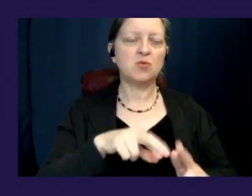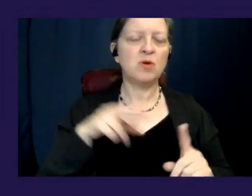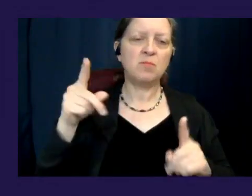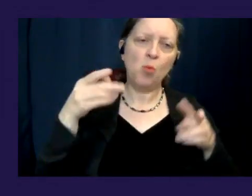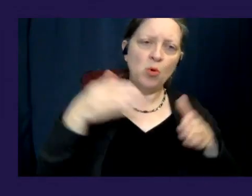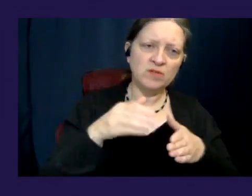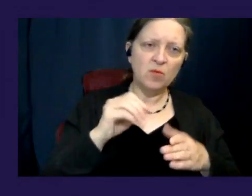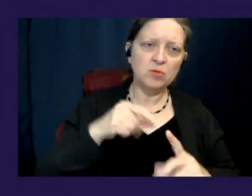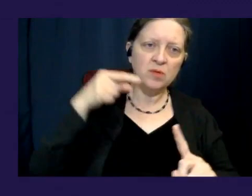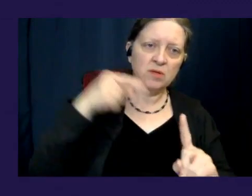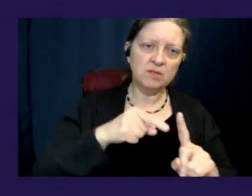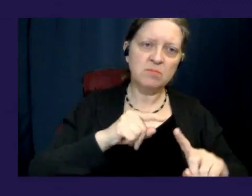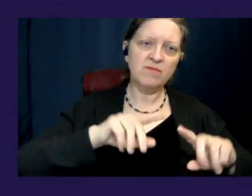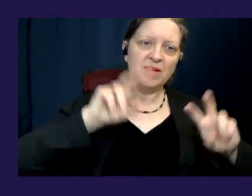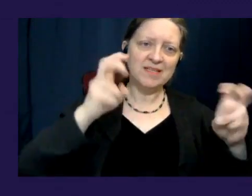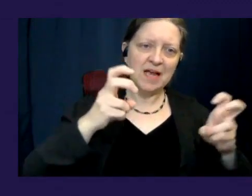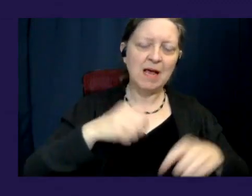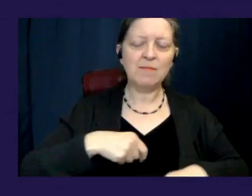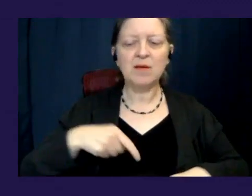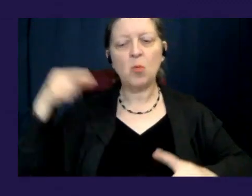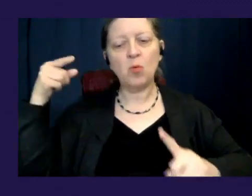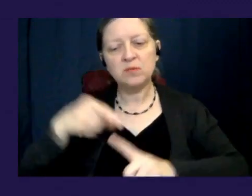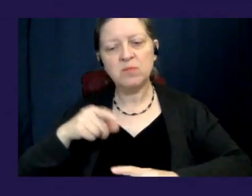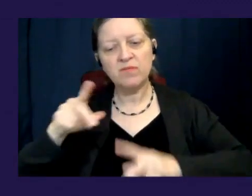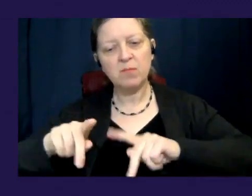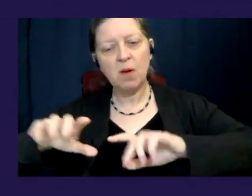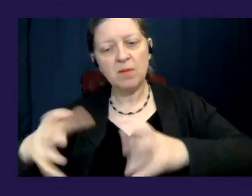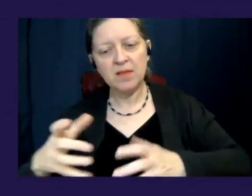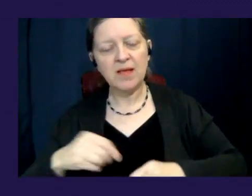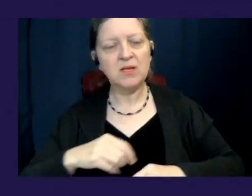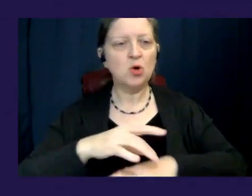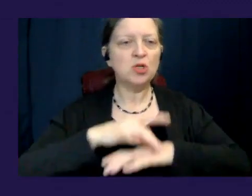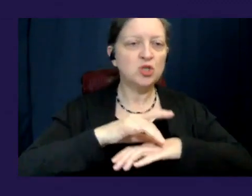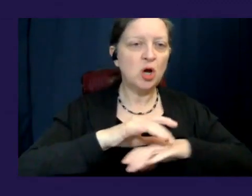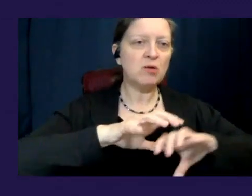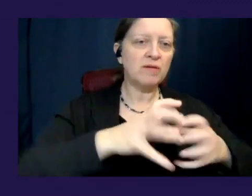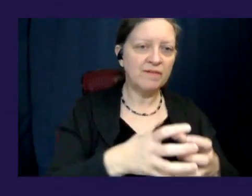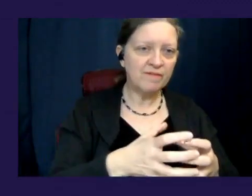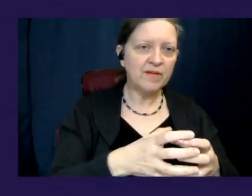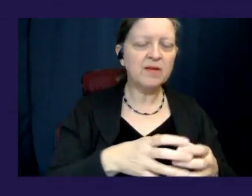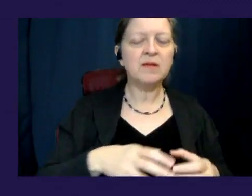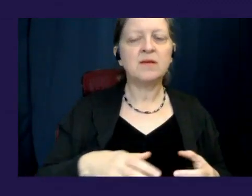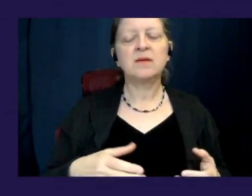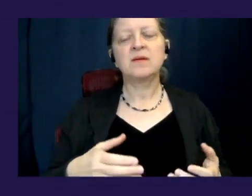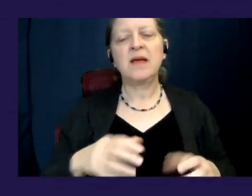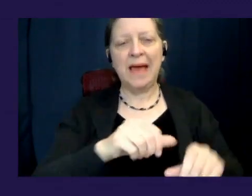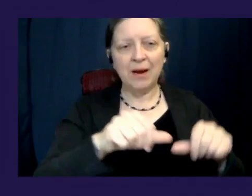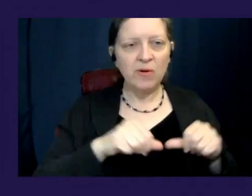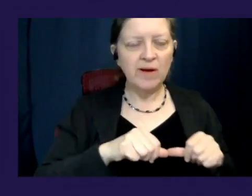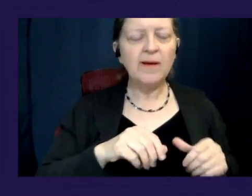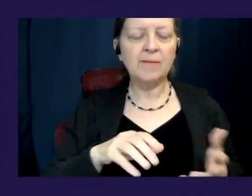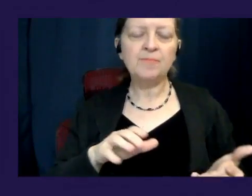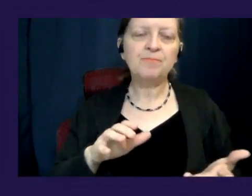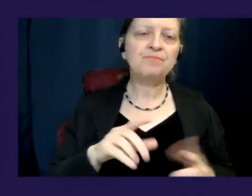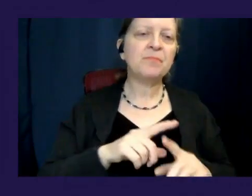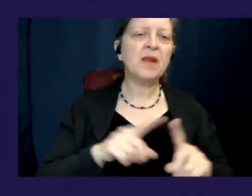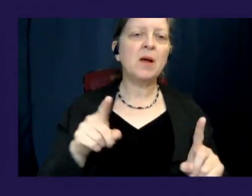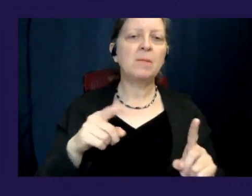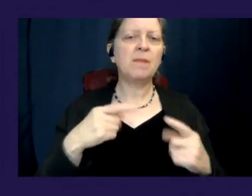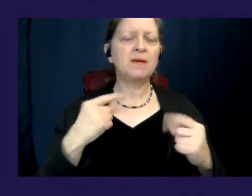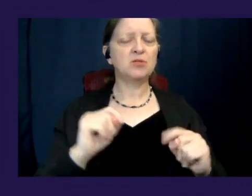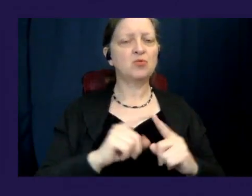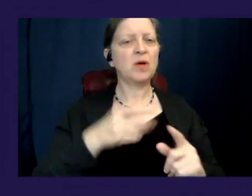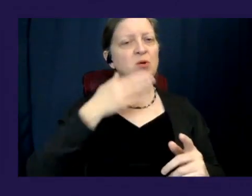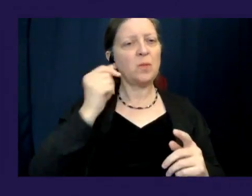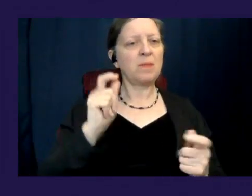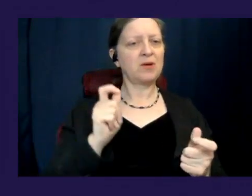population, demographic, or a geography was actually what I meant to say. But either way, and trying to better tailor our